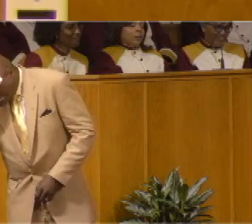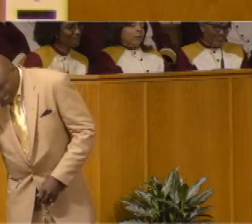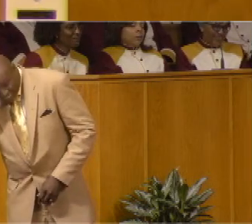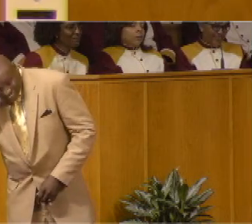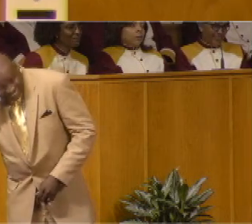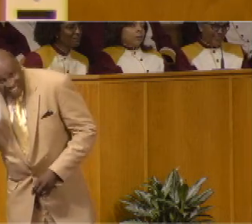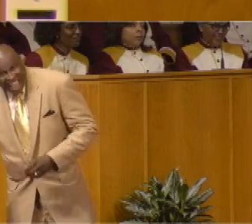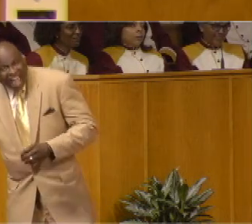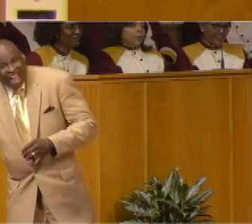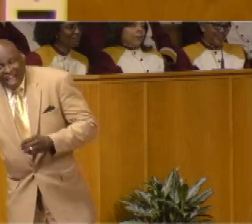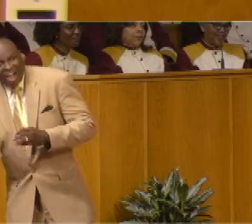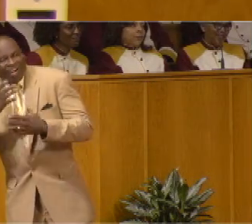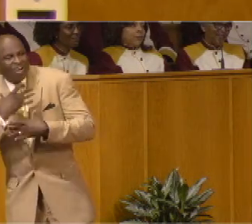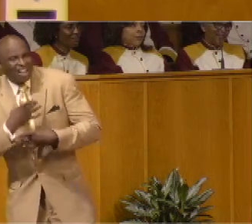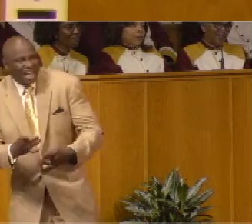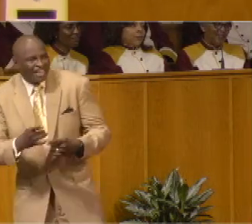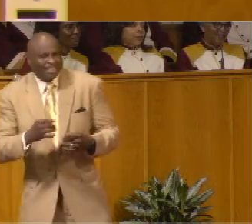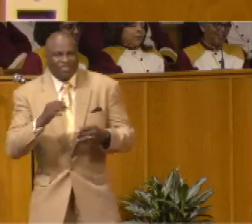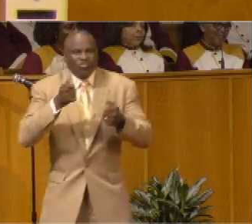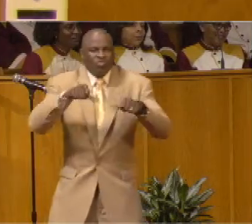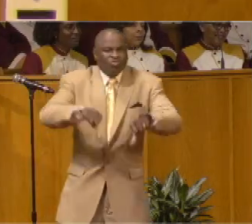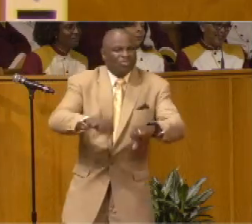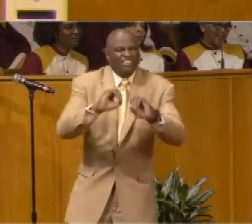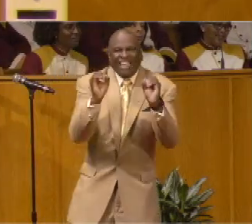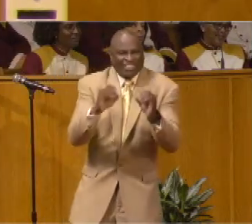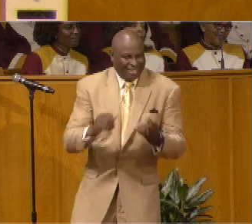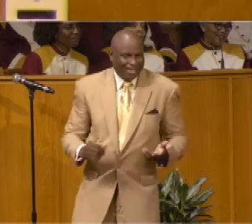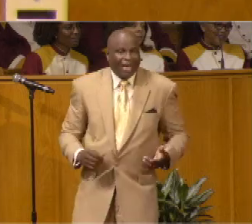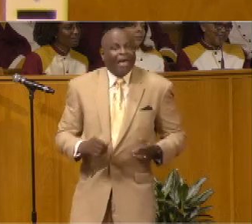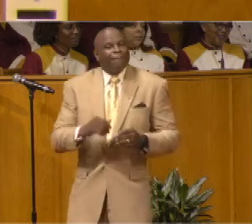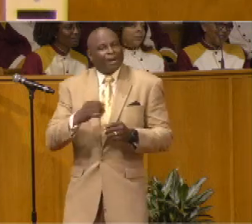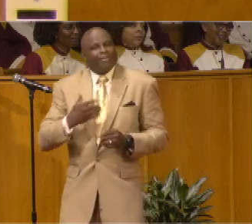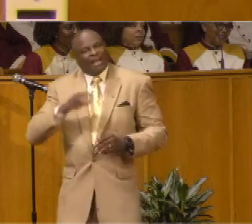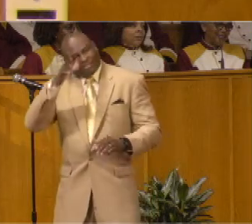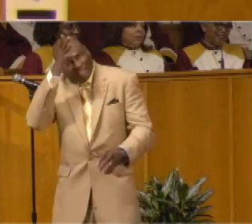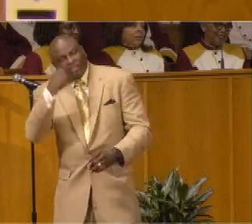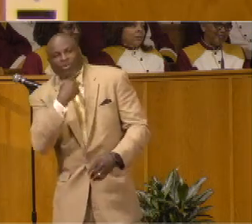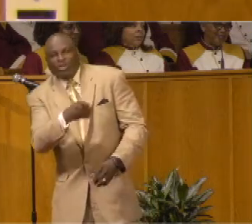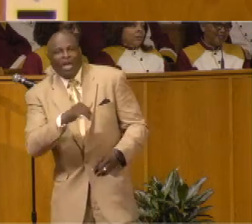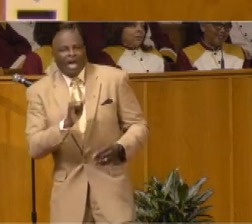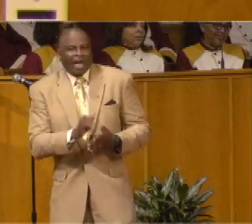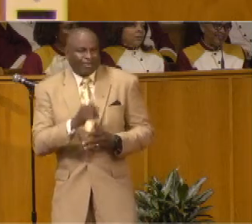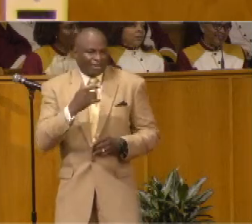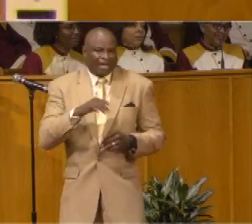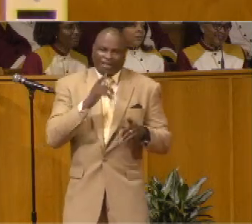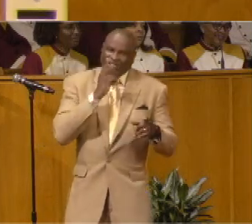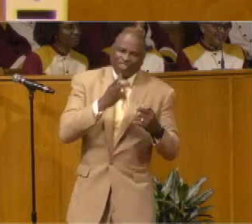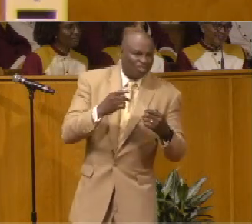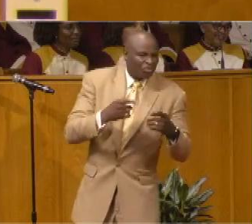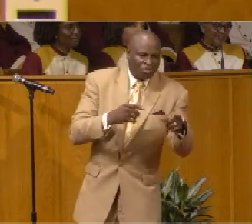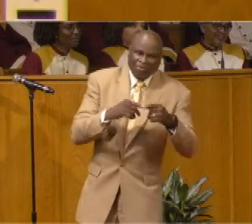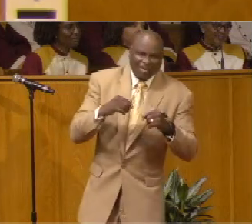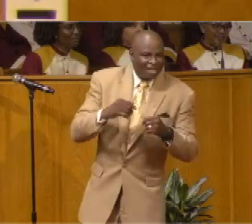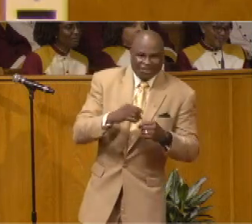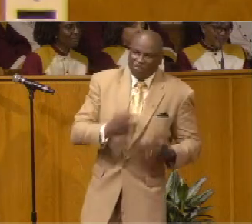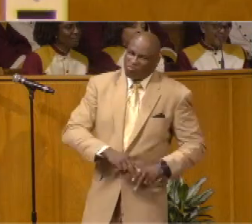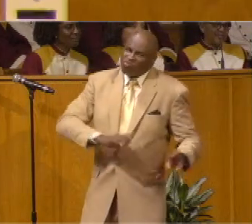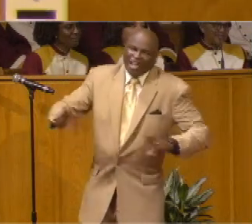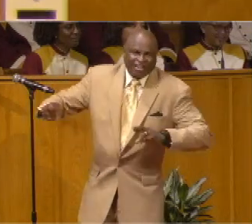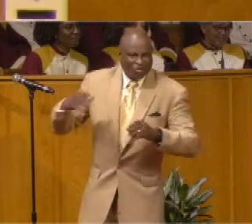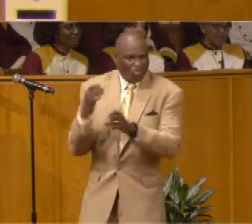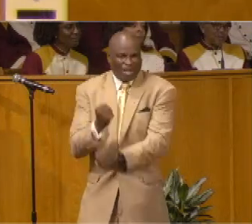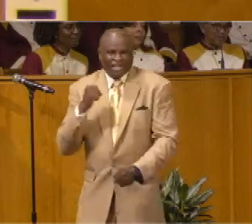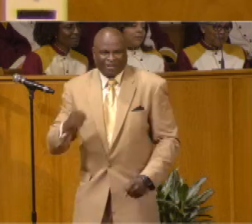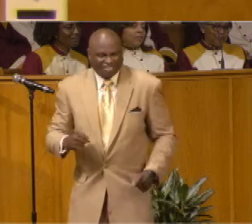I don't like losing anything. My dad taught me I could stay in bed and come in second. I get up to